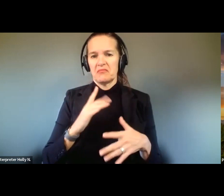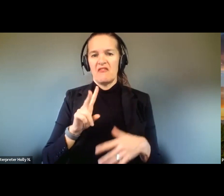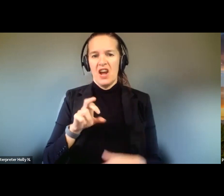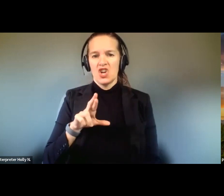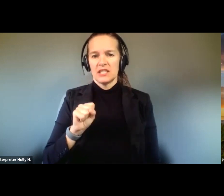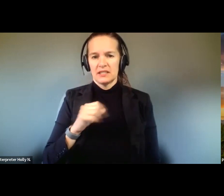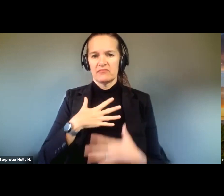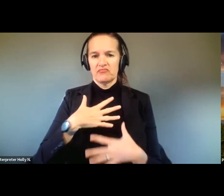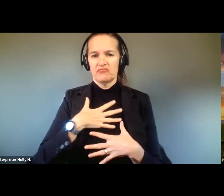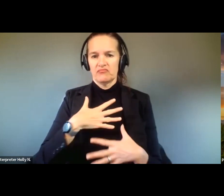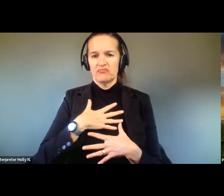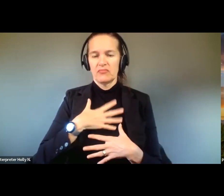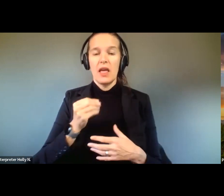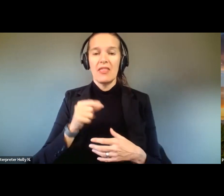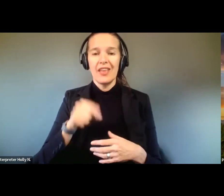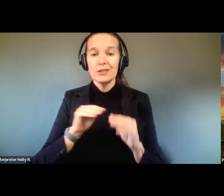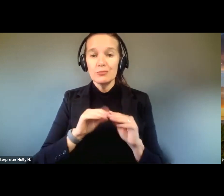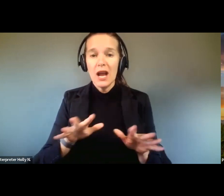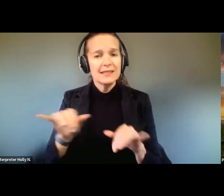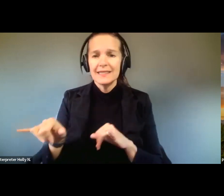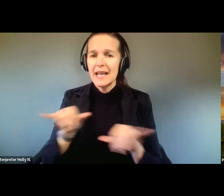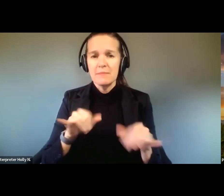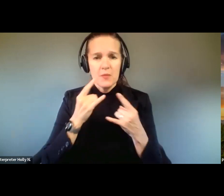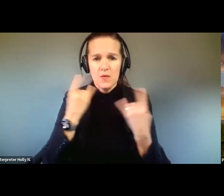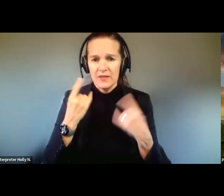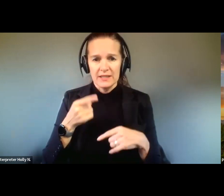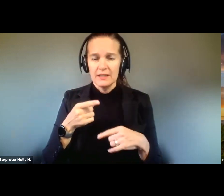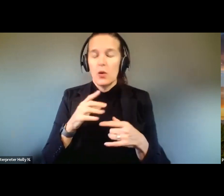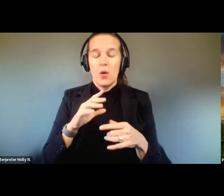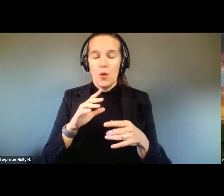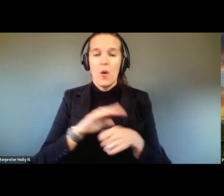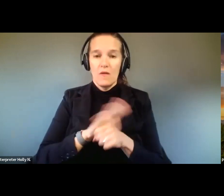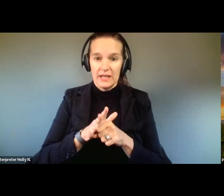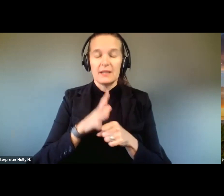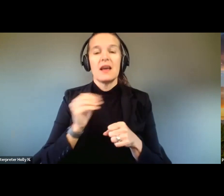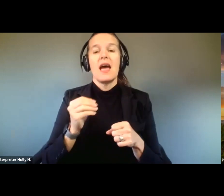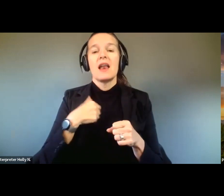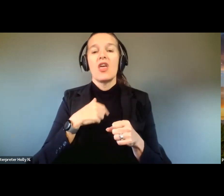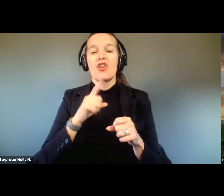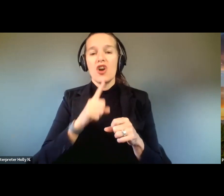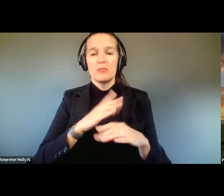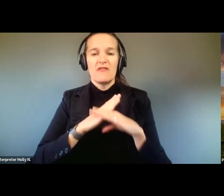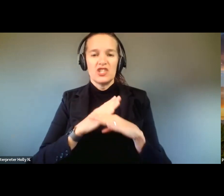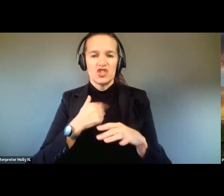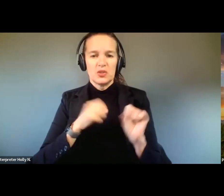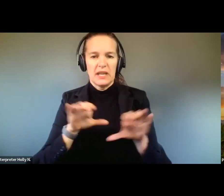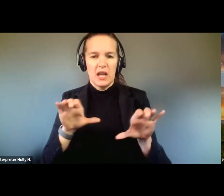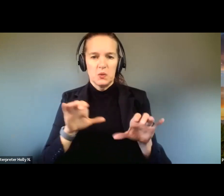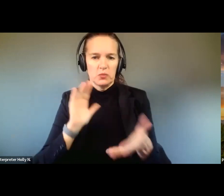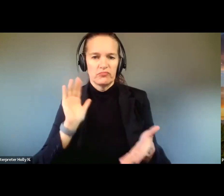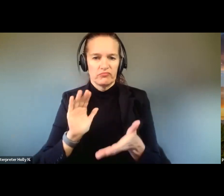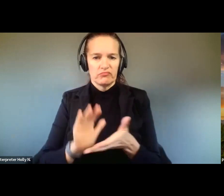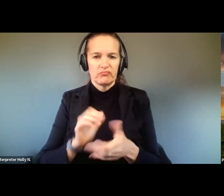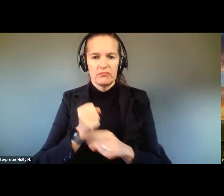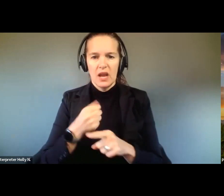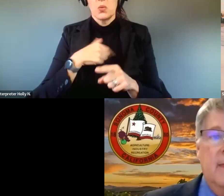These airborne diseases are spread in similar ways as COVID, and there are preventative measures that we can take to lessen their impact, and we're going to